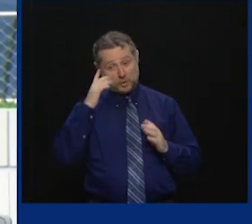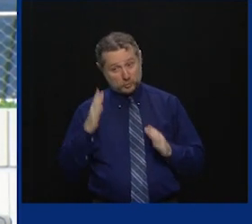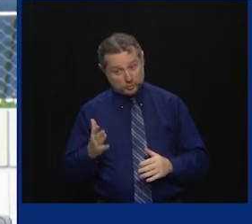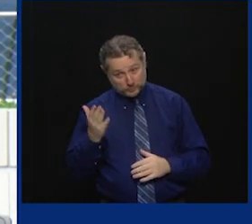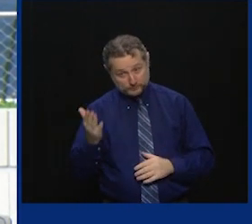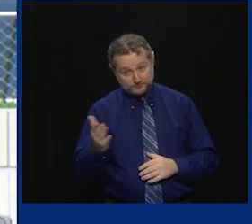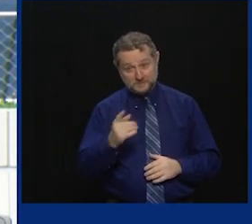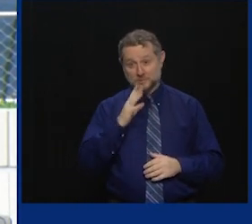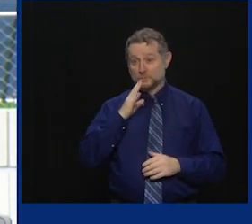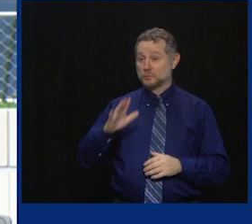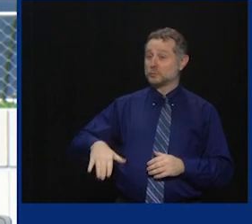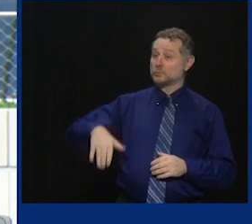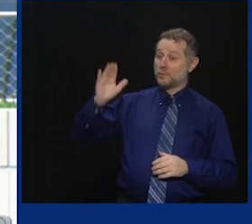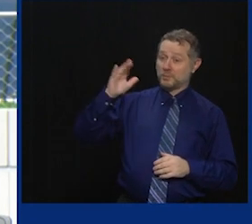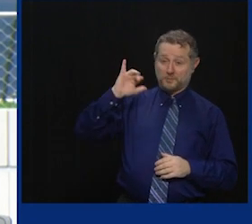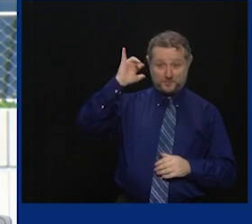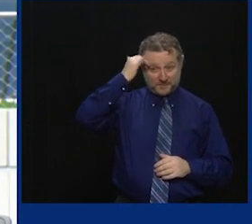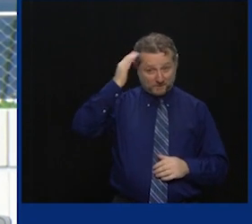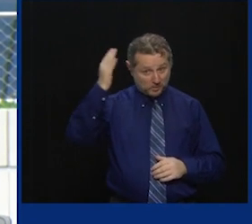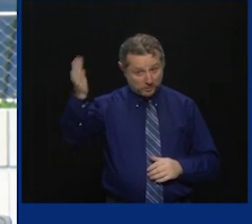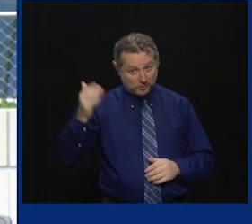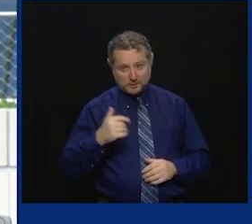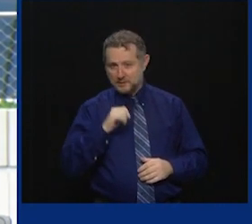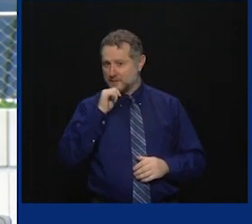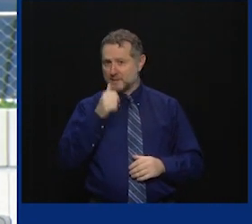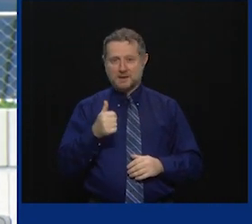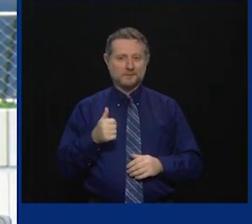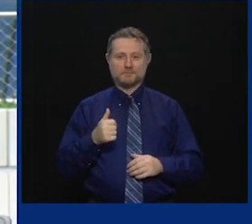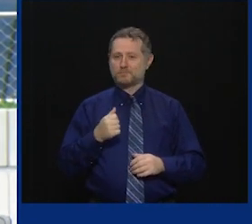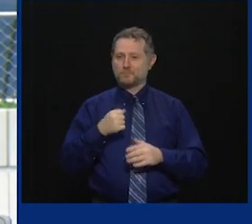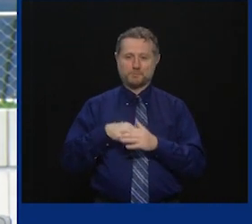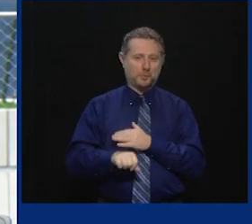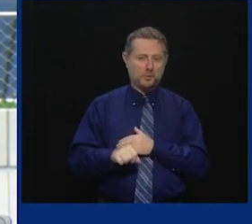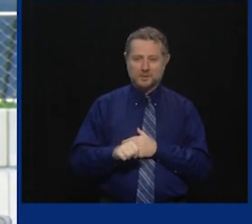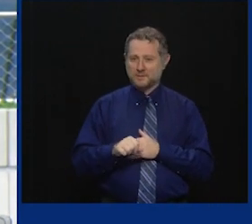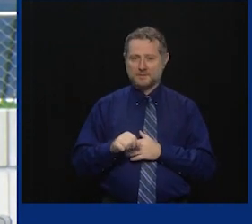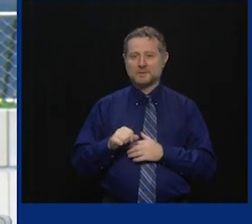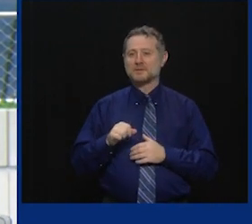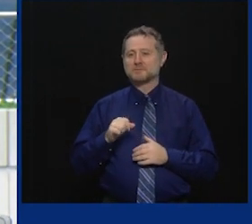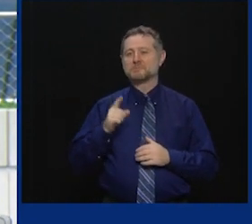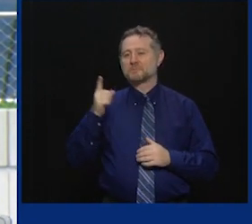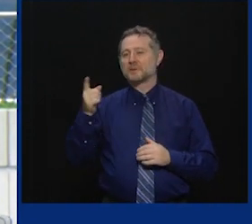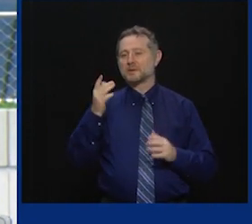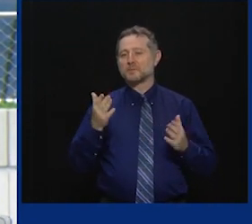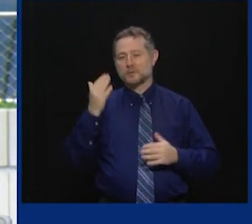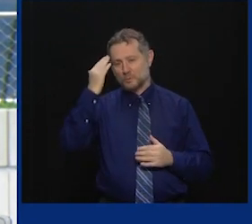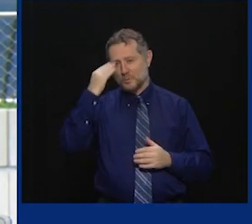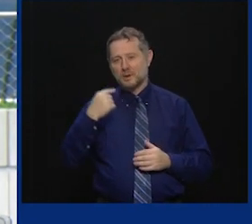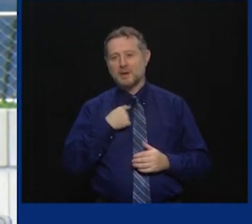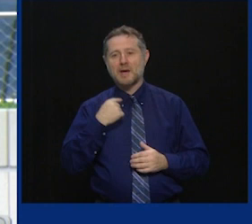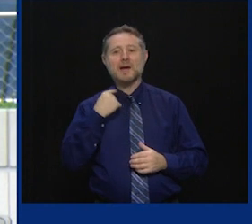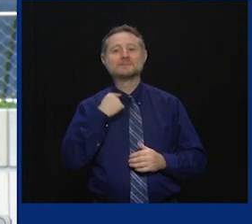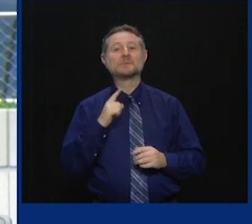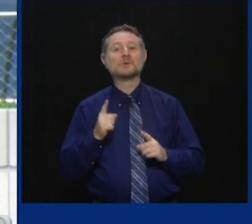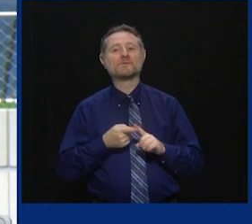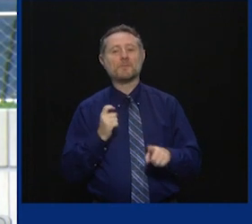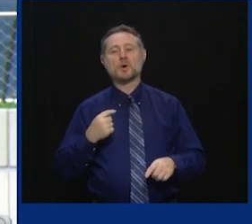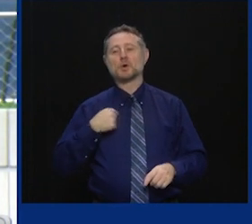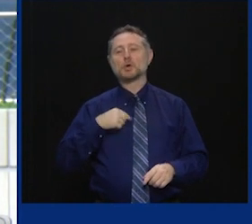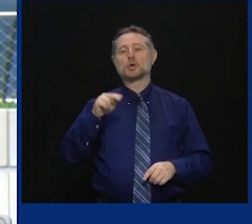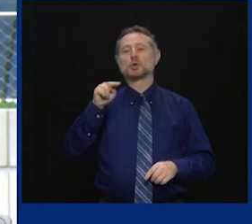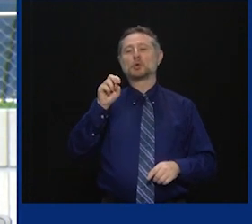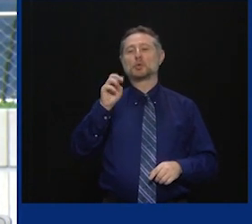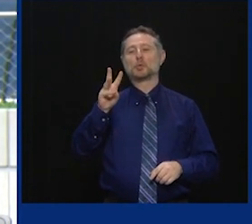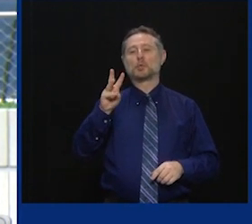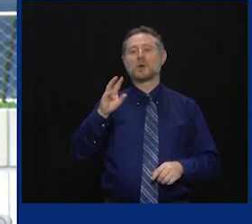in Lackawanna, I wasn't born in Lackawanna, as you might be able to tell from my accent, but I was born in a place called Newcastle. And Newcastle